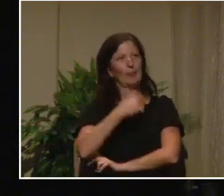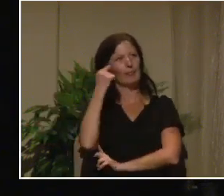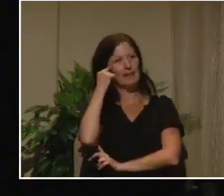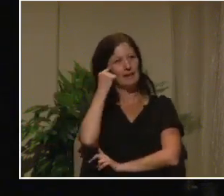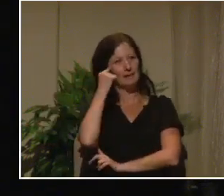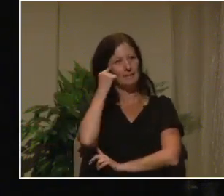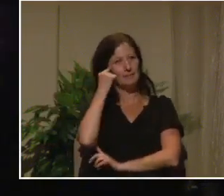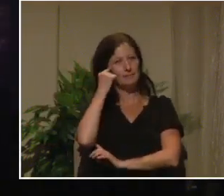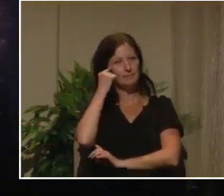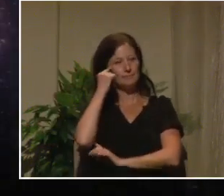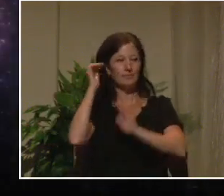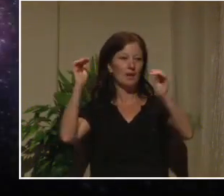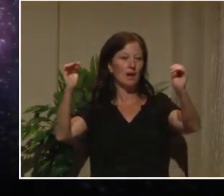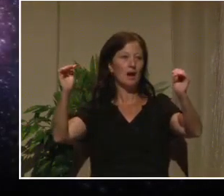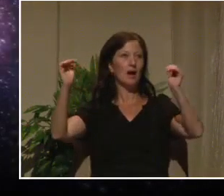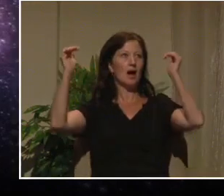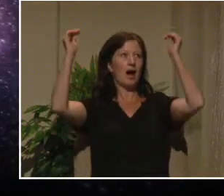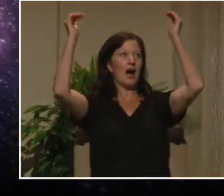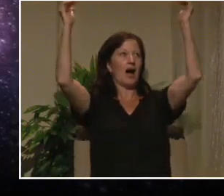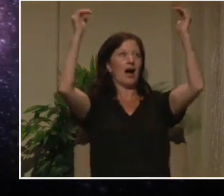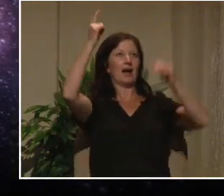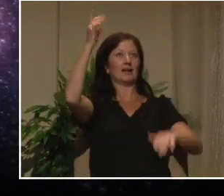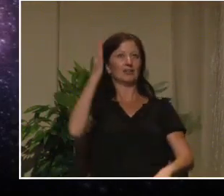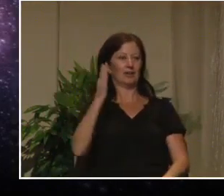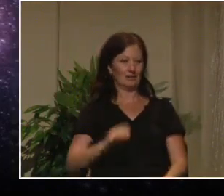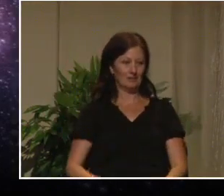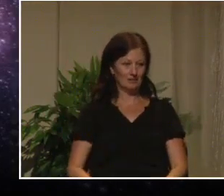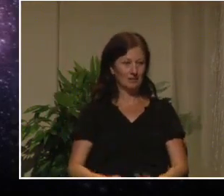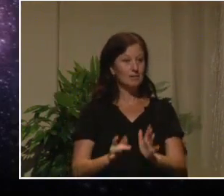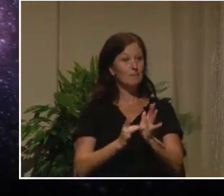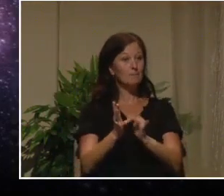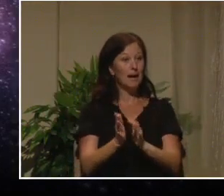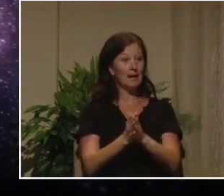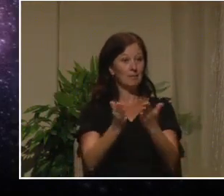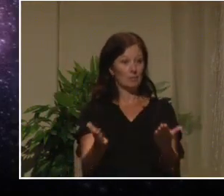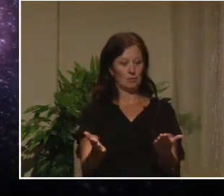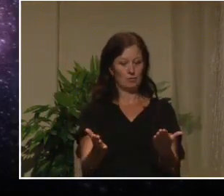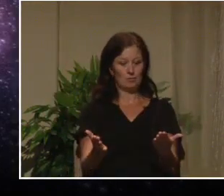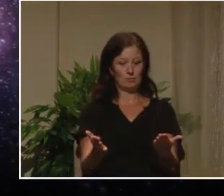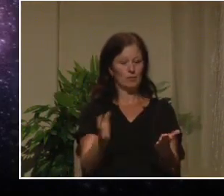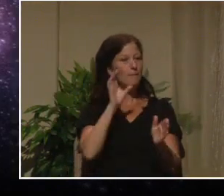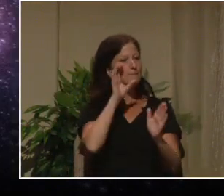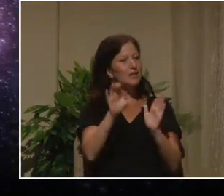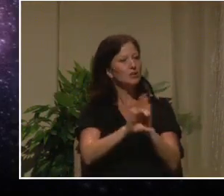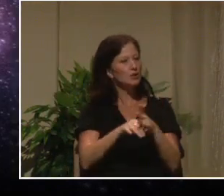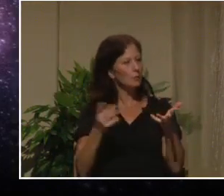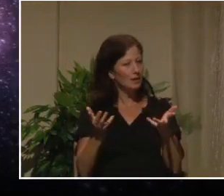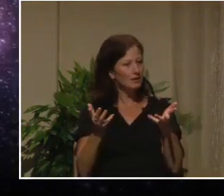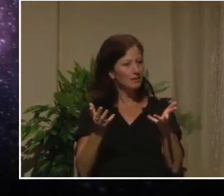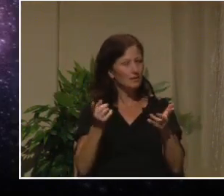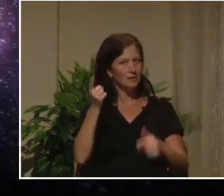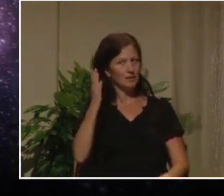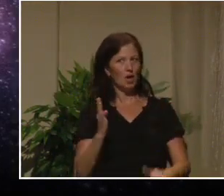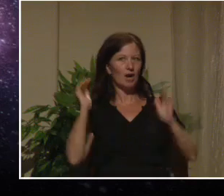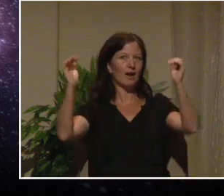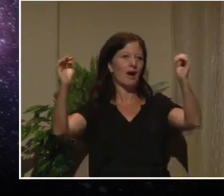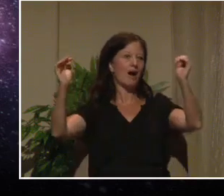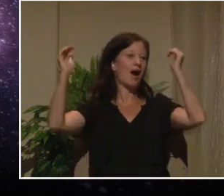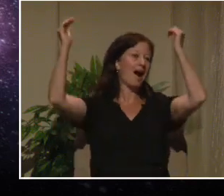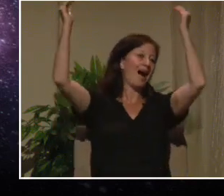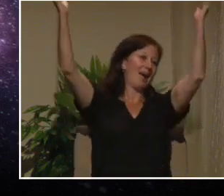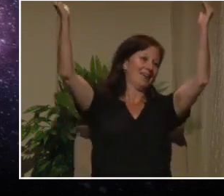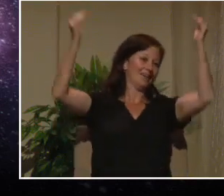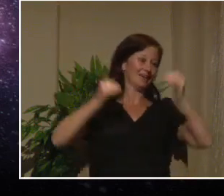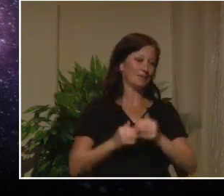right? So in the Bible paints a picture of the high God. But then, somewhere in our society,